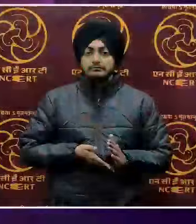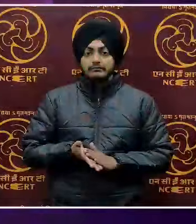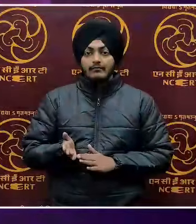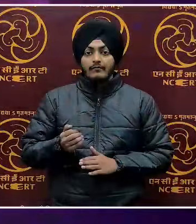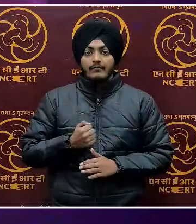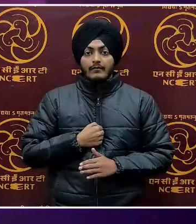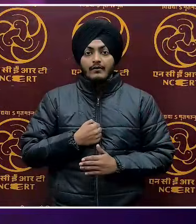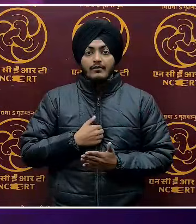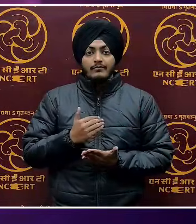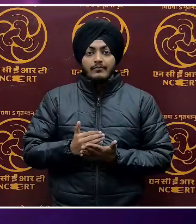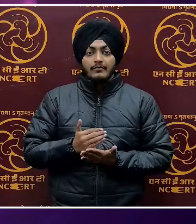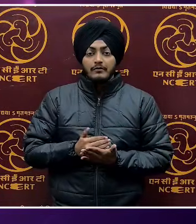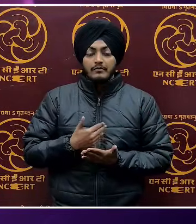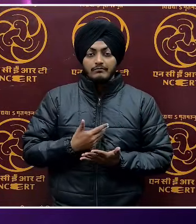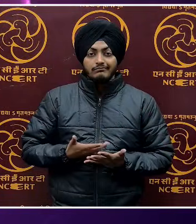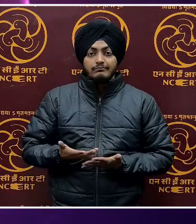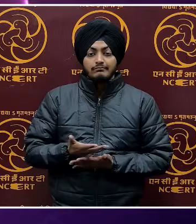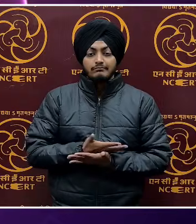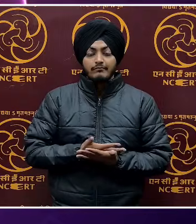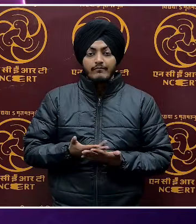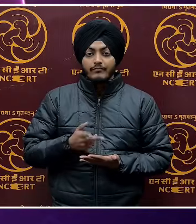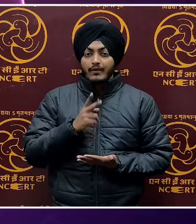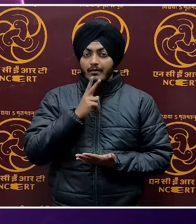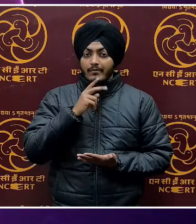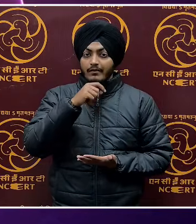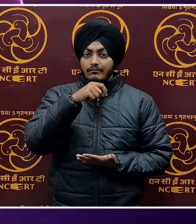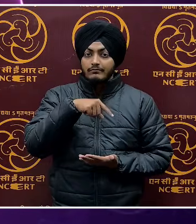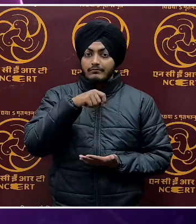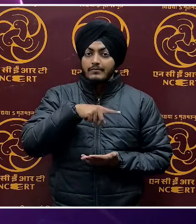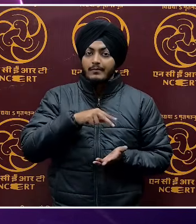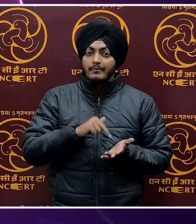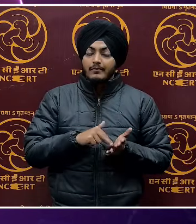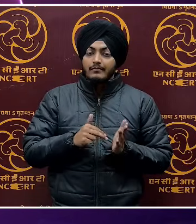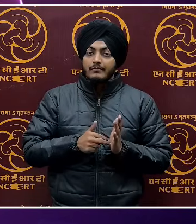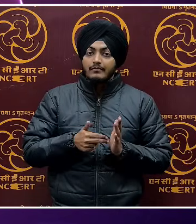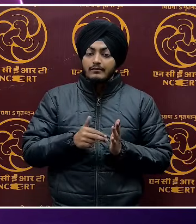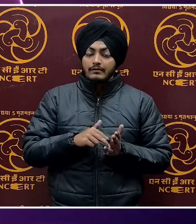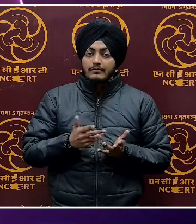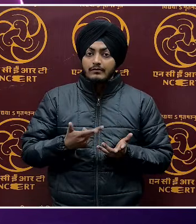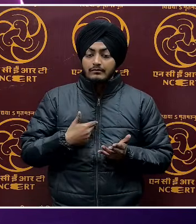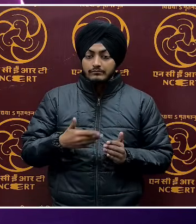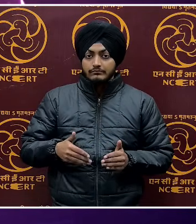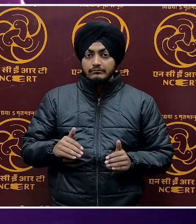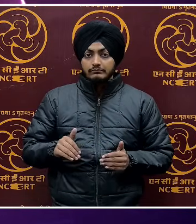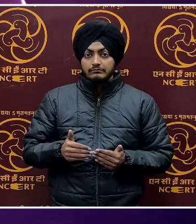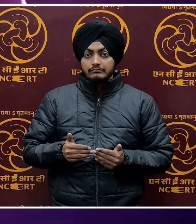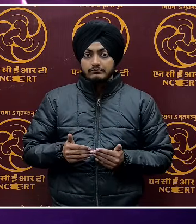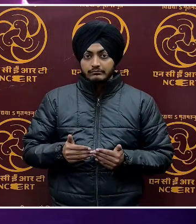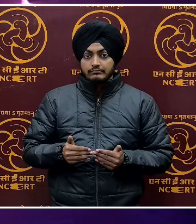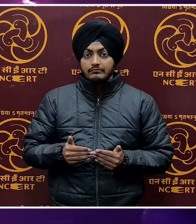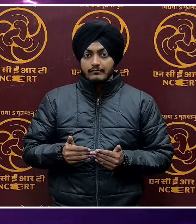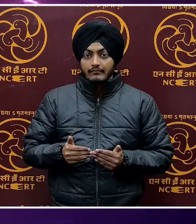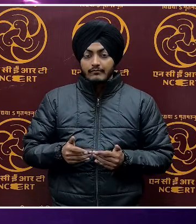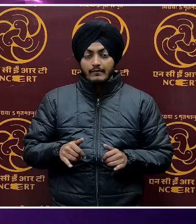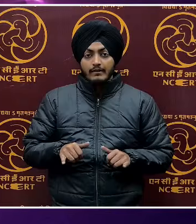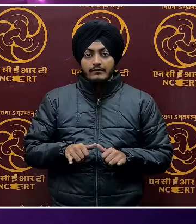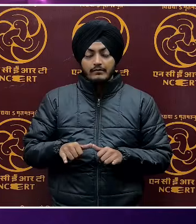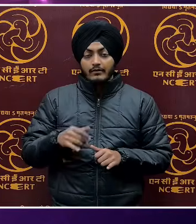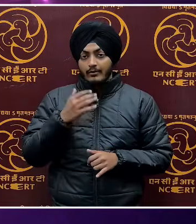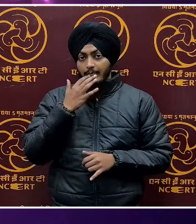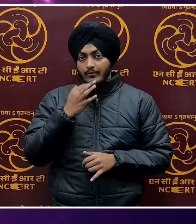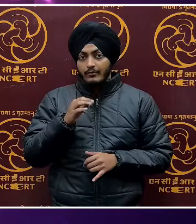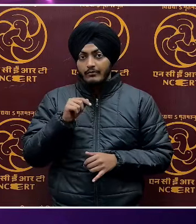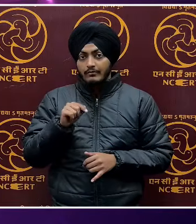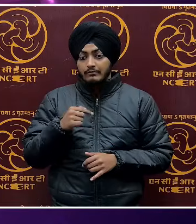and we talk about what little drops of water mean to us, it's time for me to tell you about something equally important.